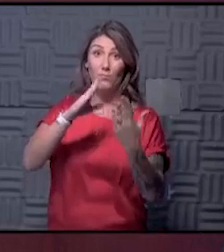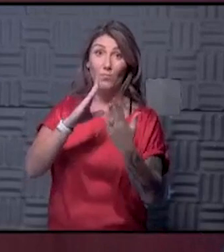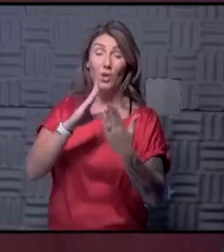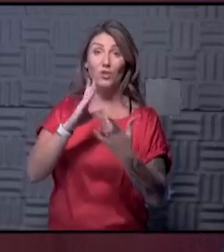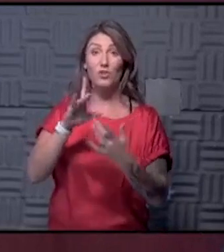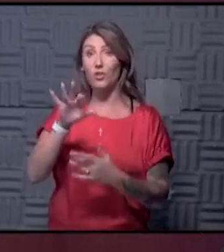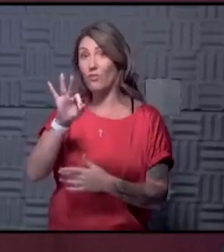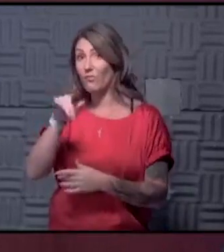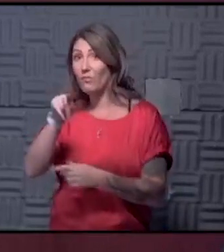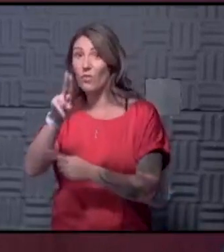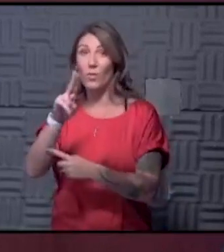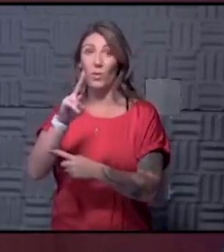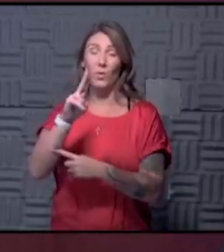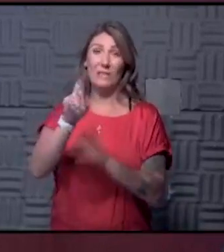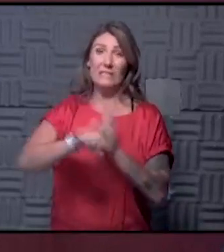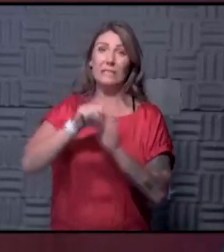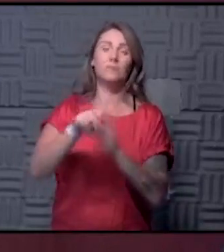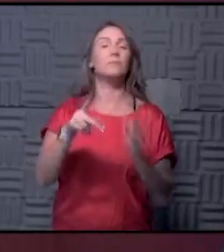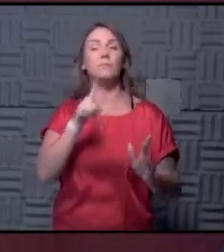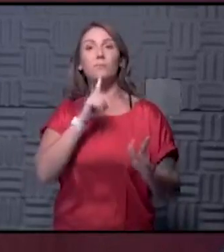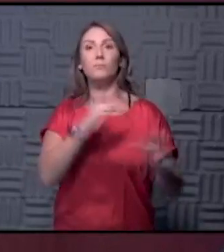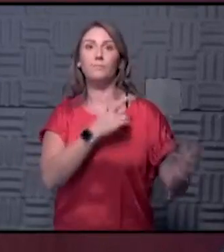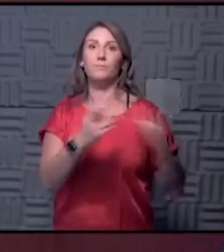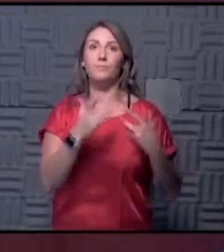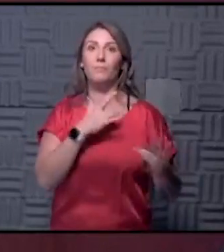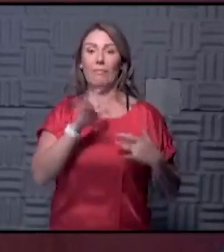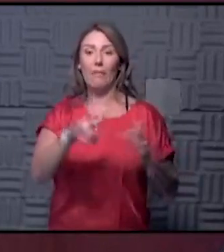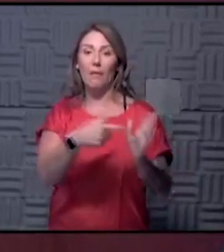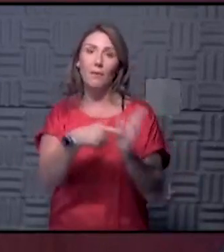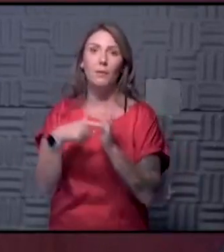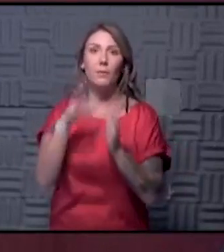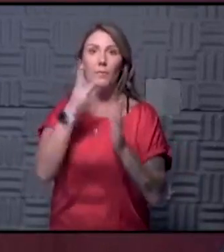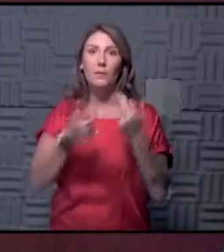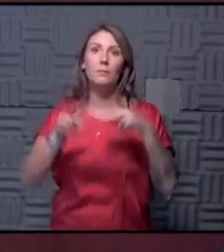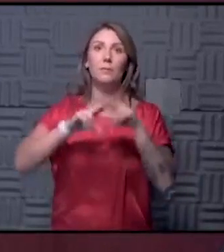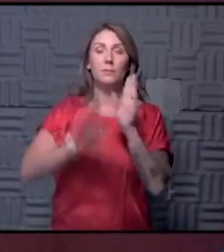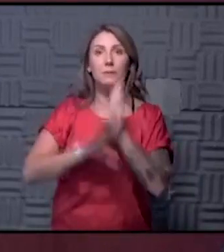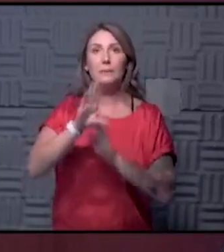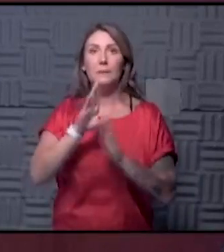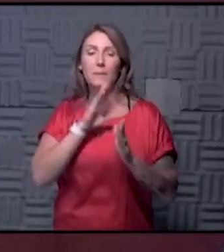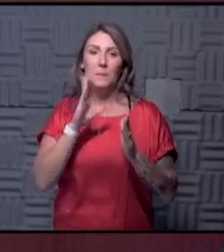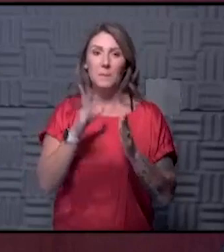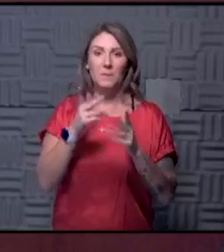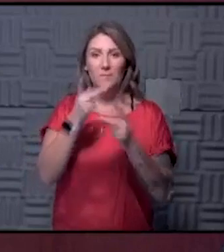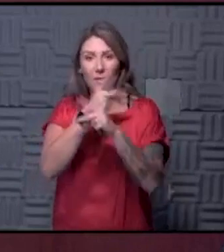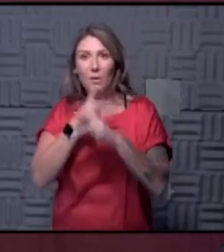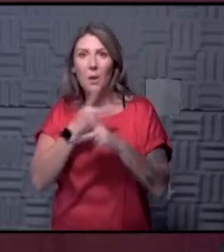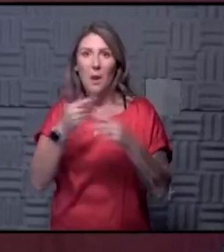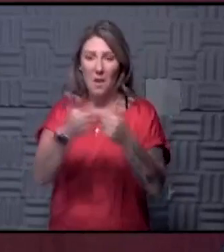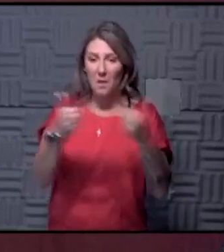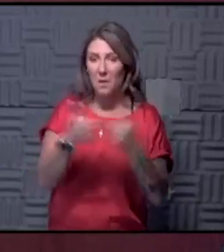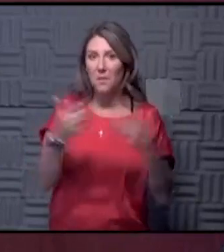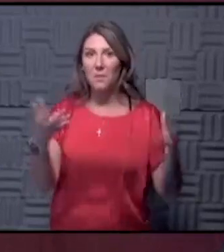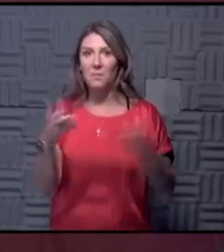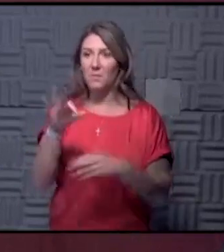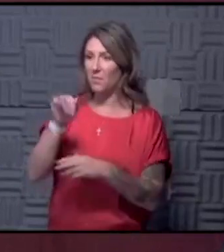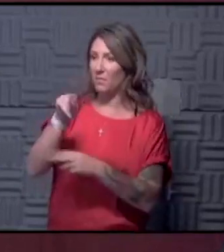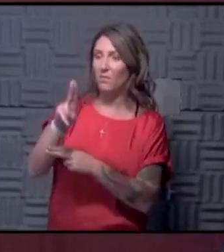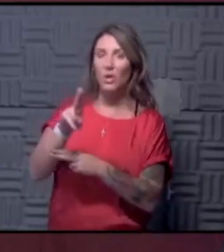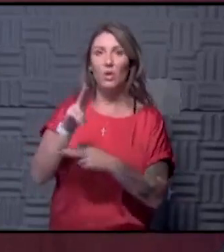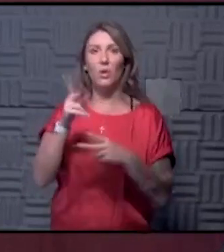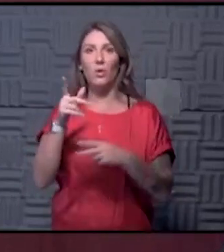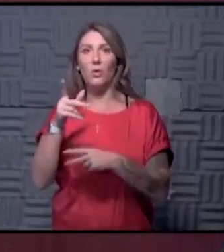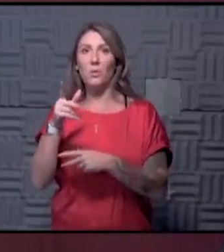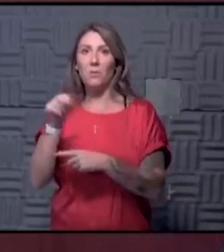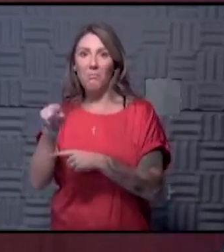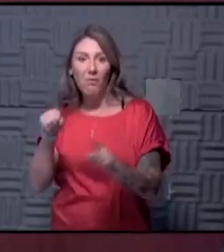season, certainly concerned that demand is going to go up, trying to sort out what's COVID, what's flu. So I'm